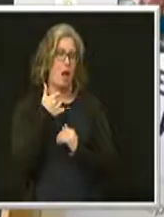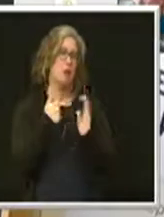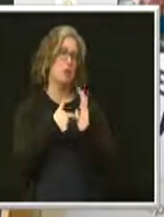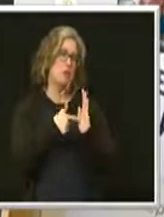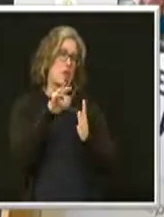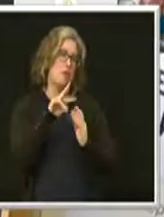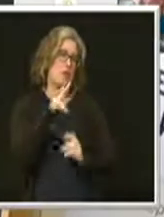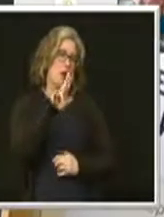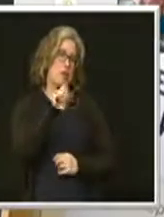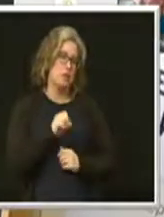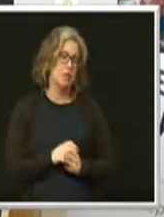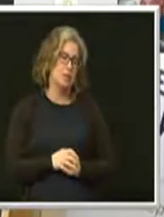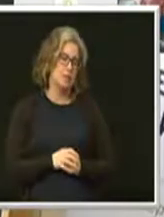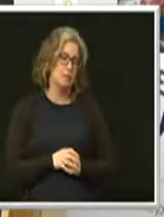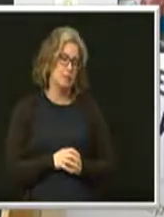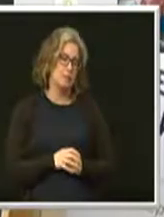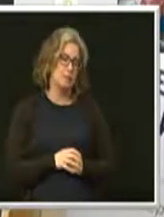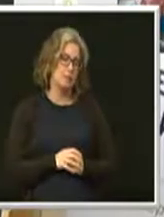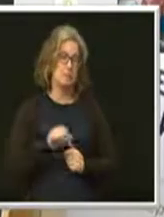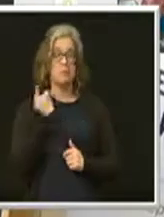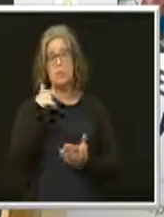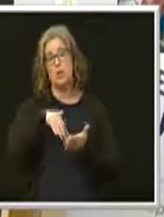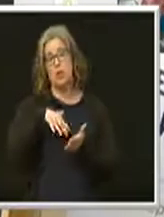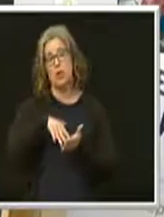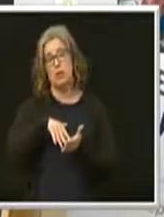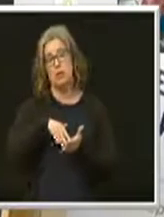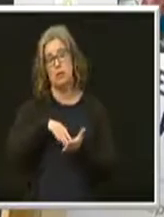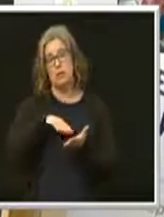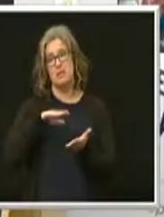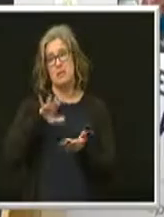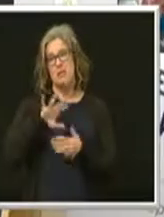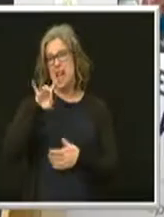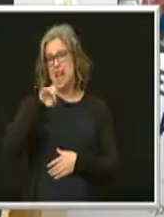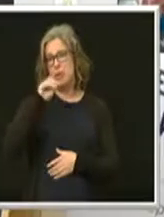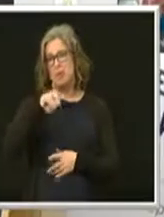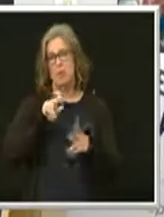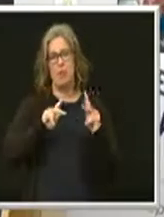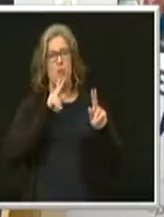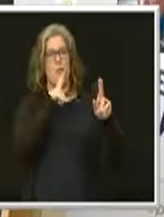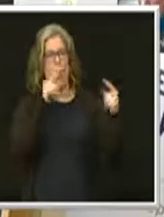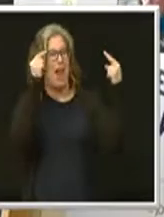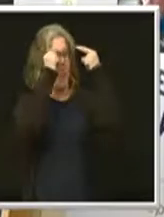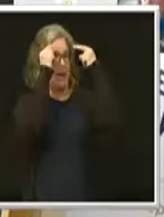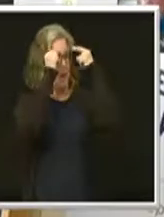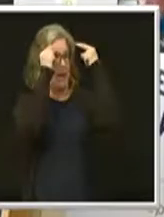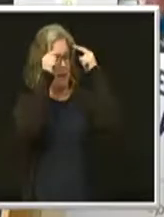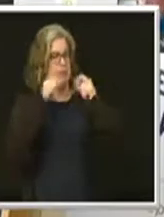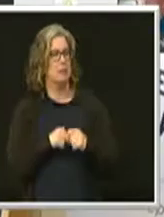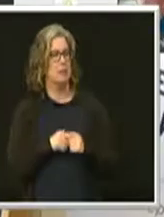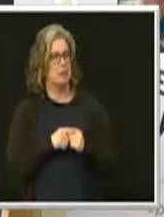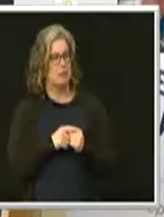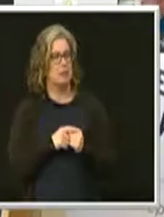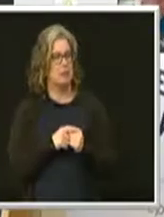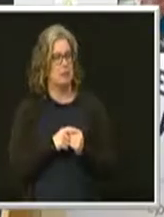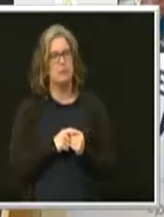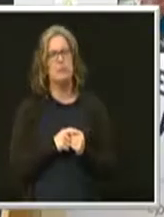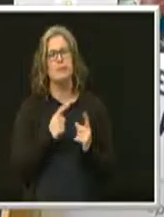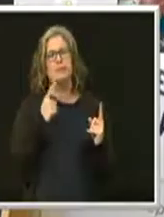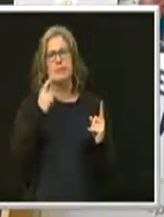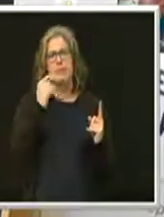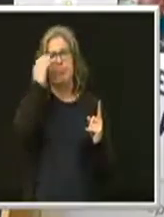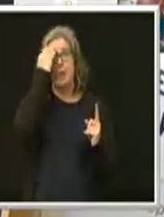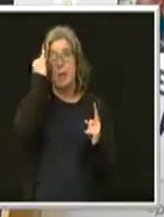the virus. Another study came out, showed about 8% of people were reporting headaches. So just be mindful